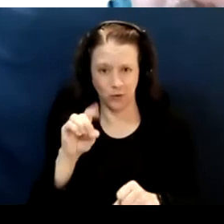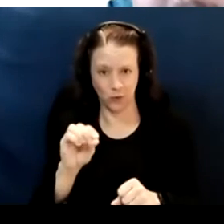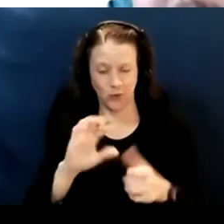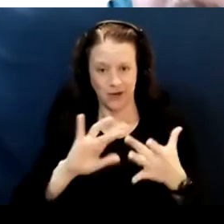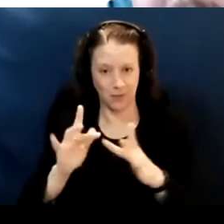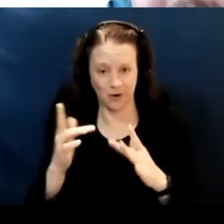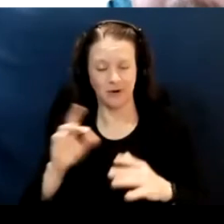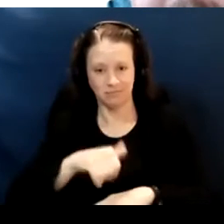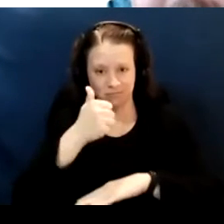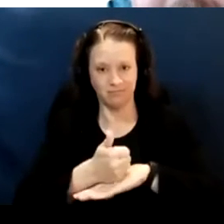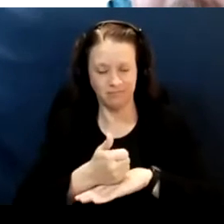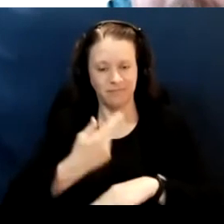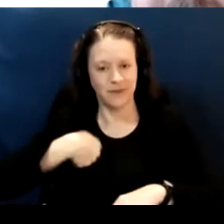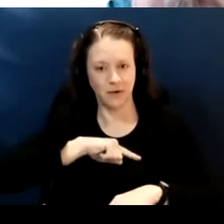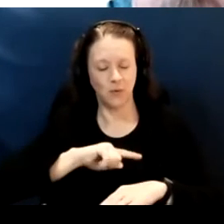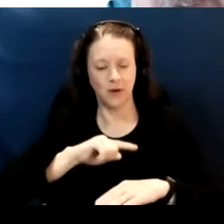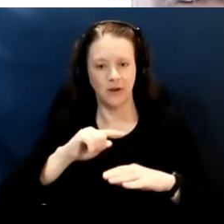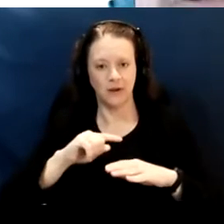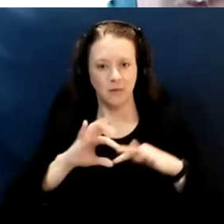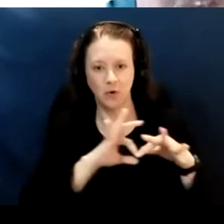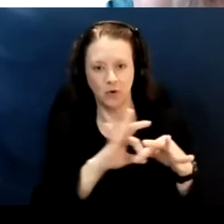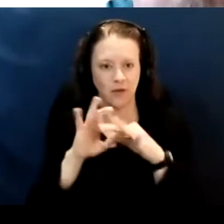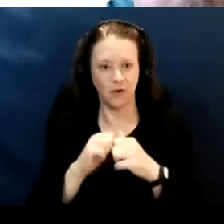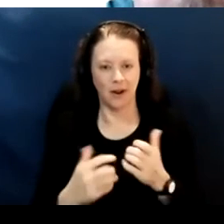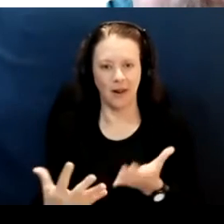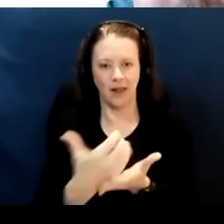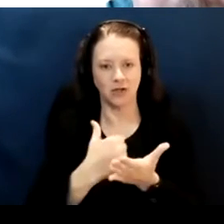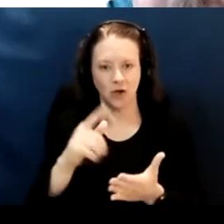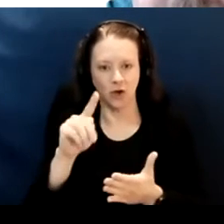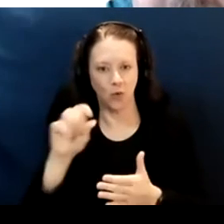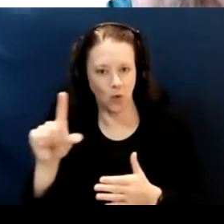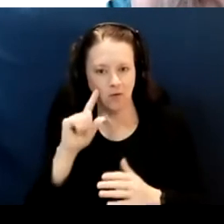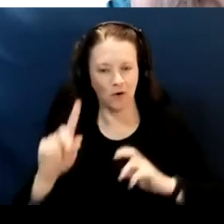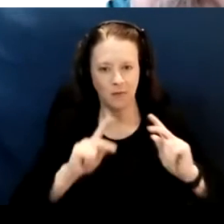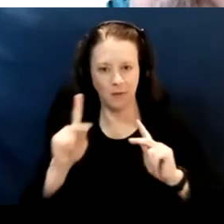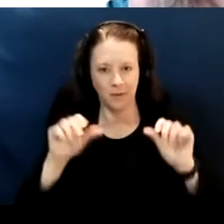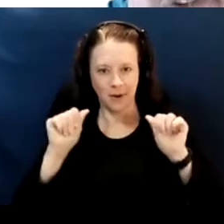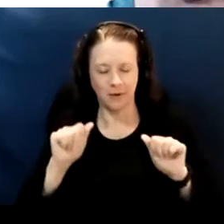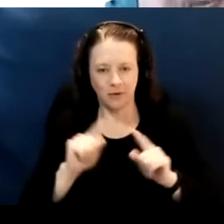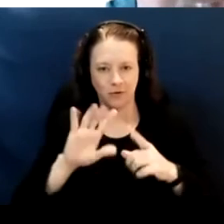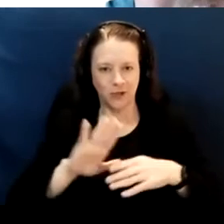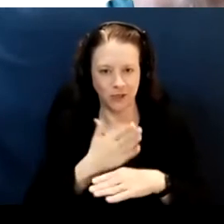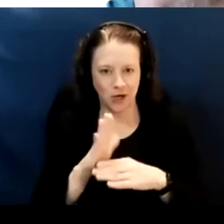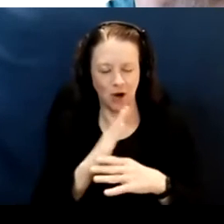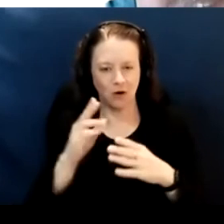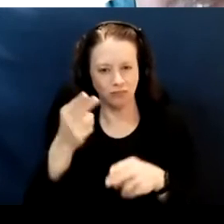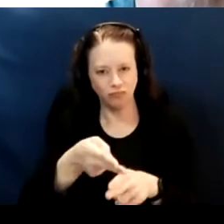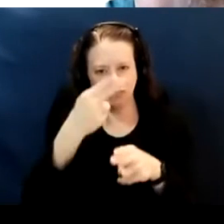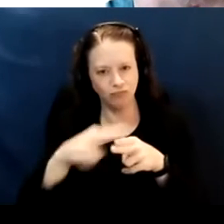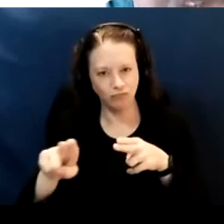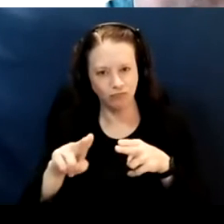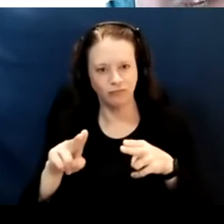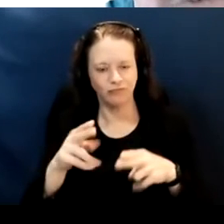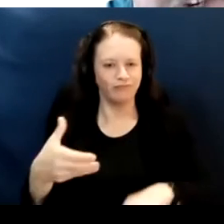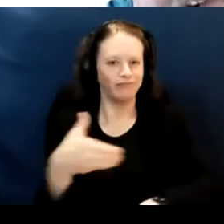we put together a collection tool for folks to be able to share a short, kind of